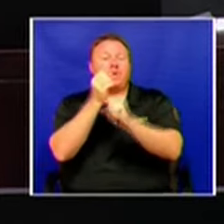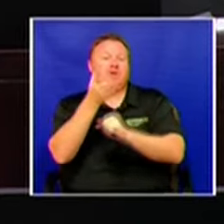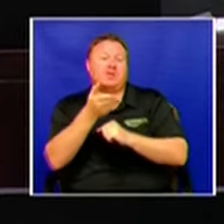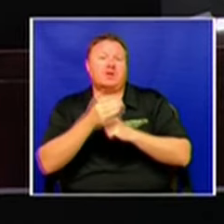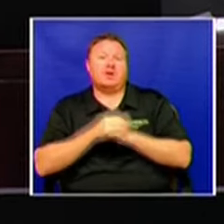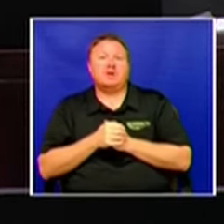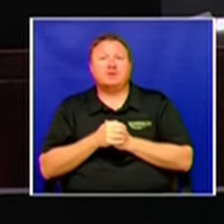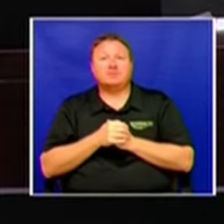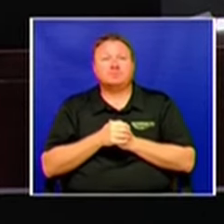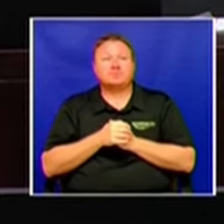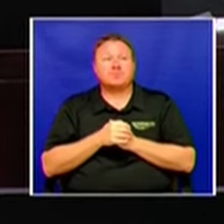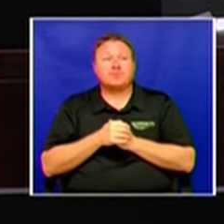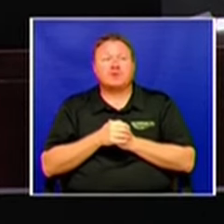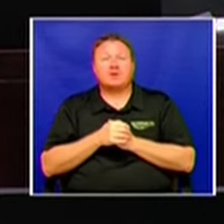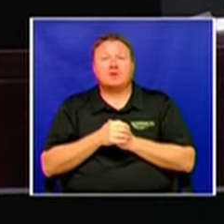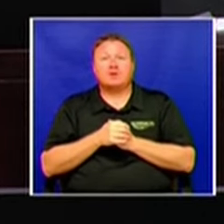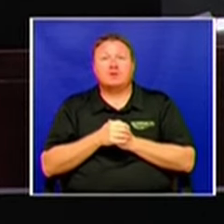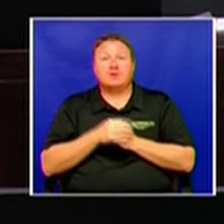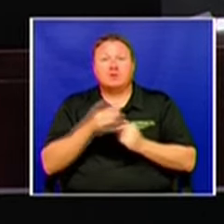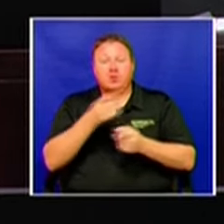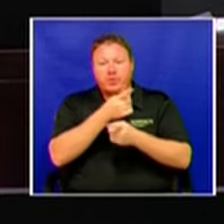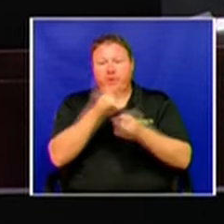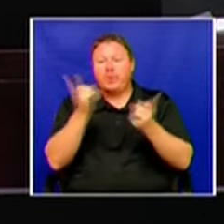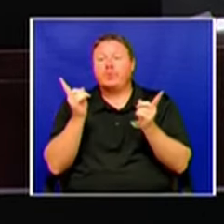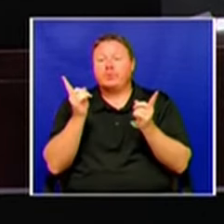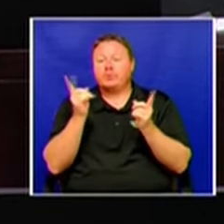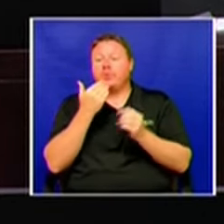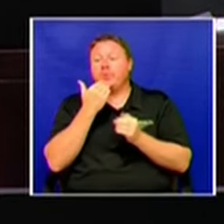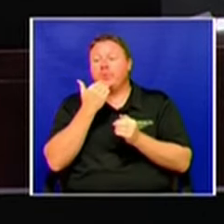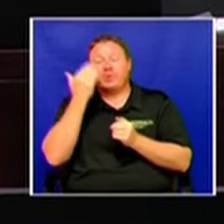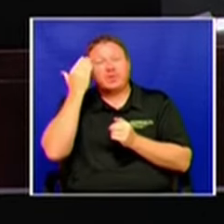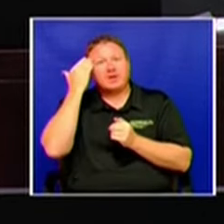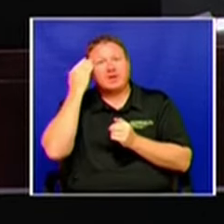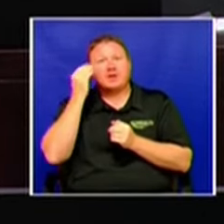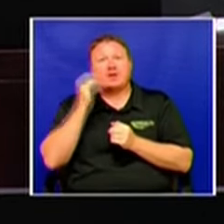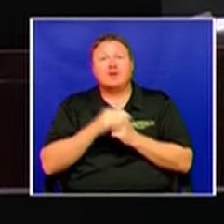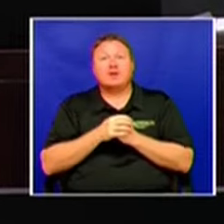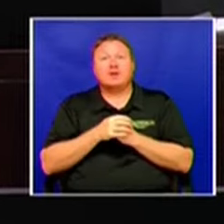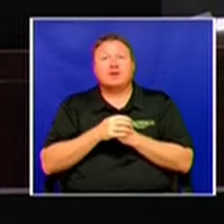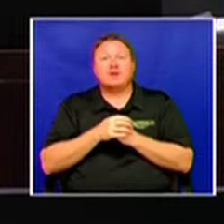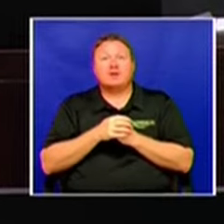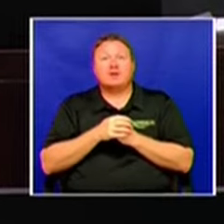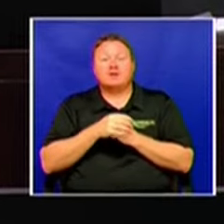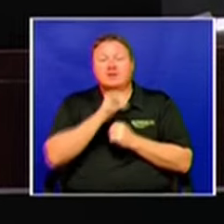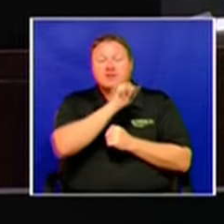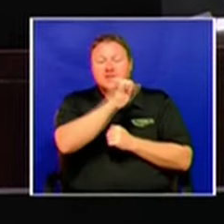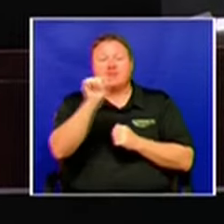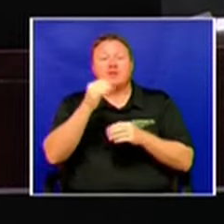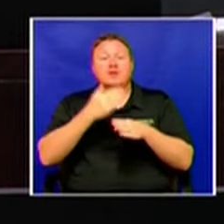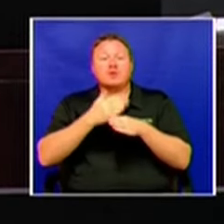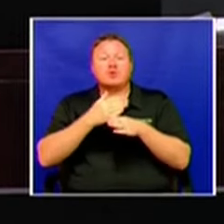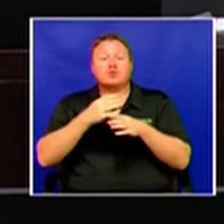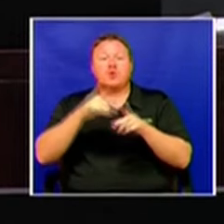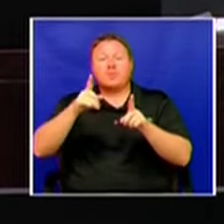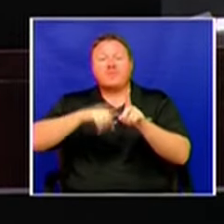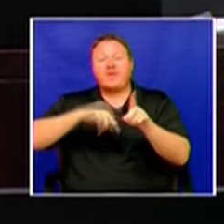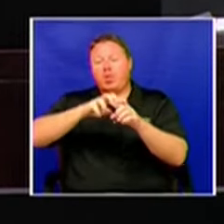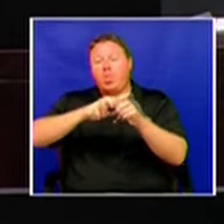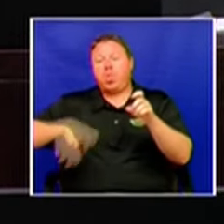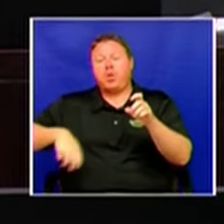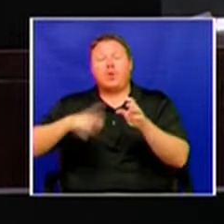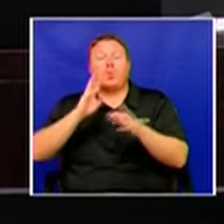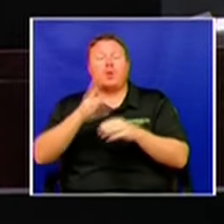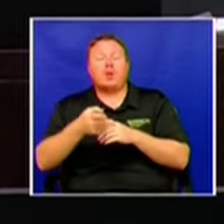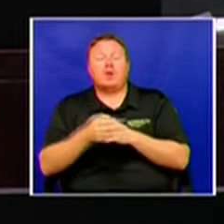So those who may well think that their jobs could be jeopardized, we